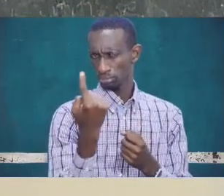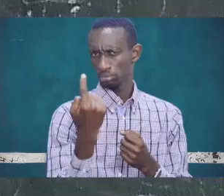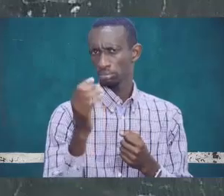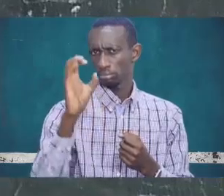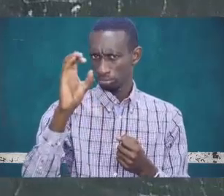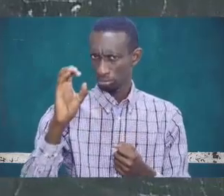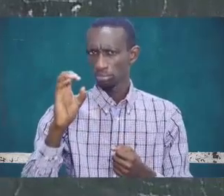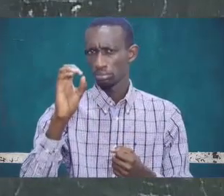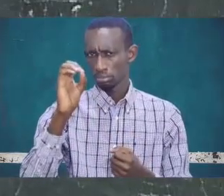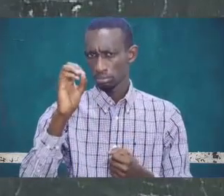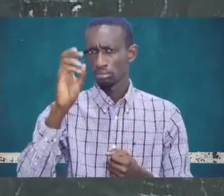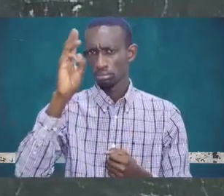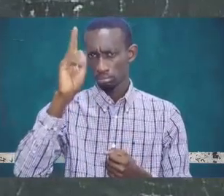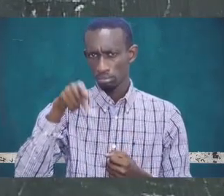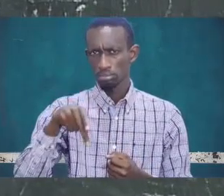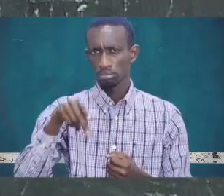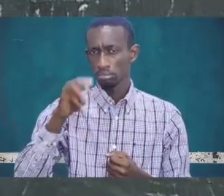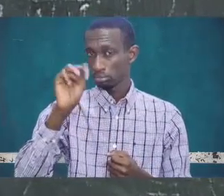one component.